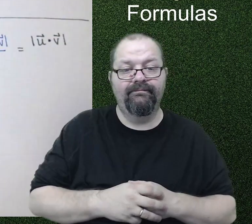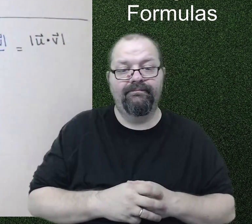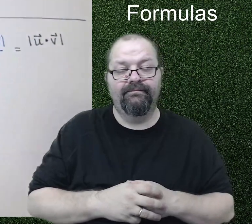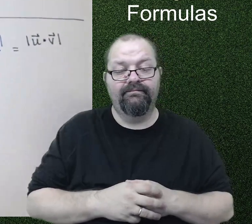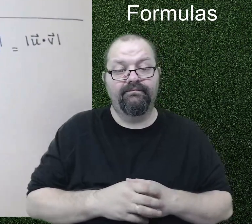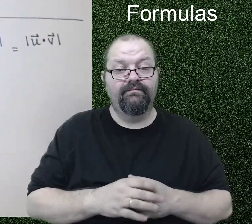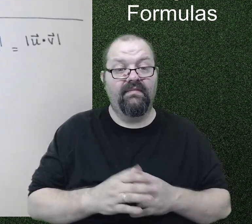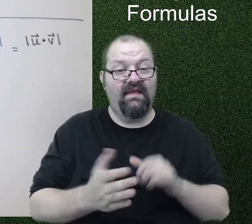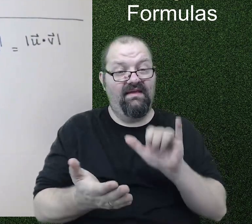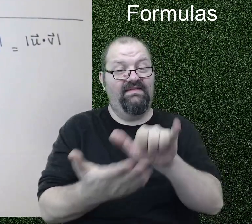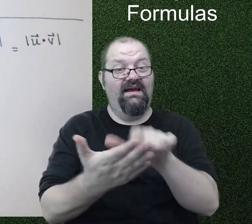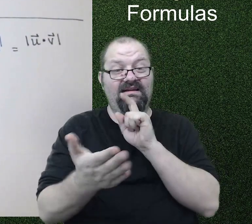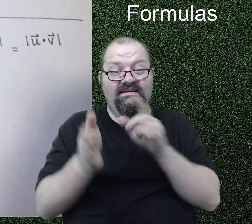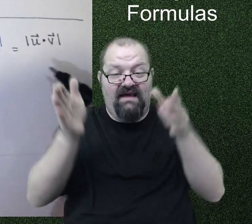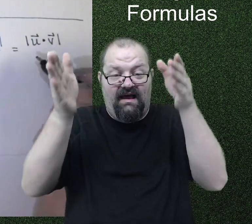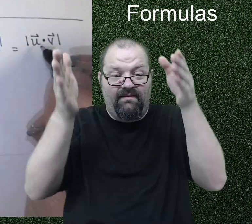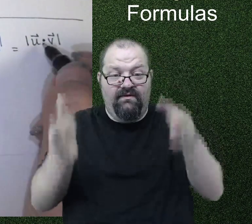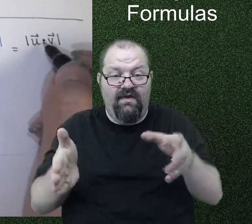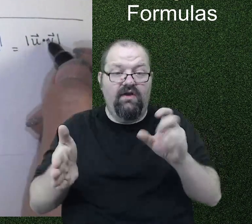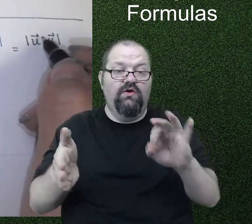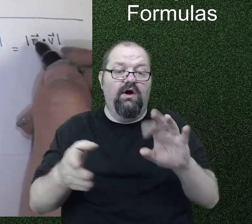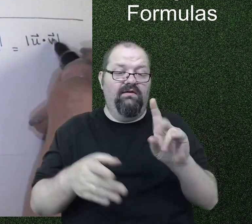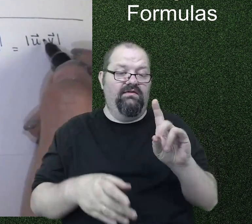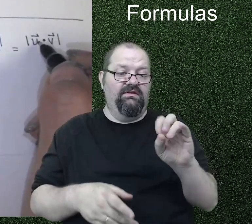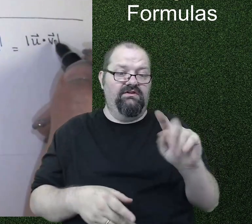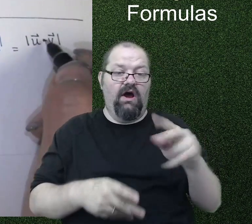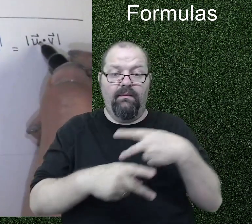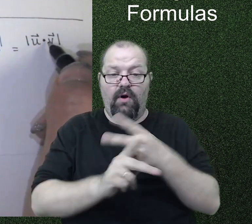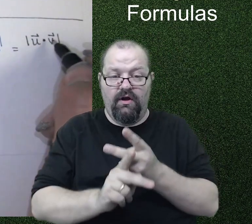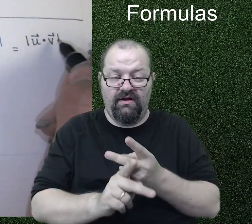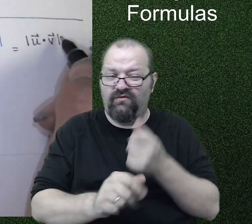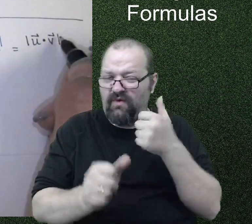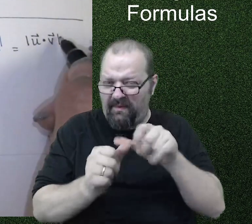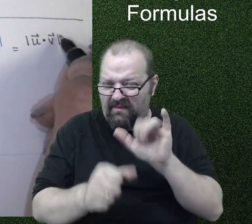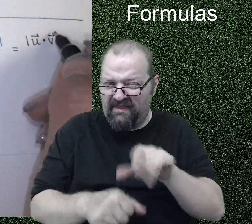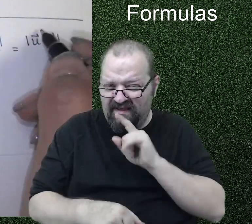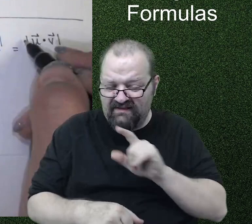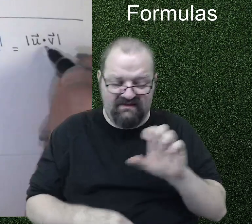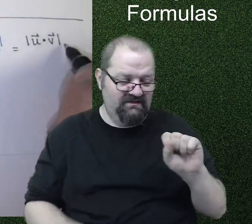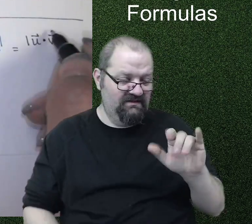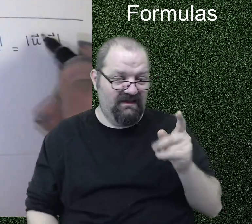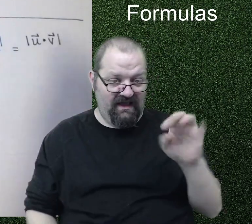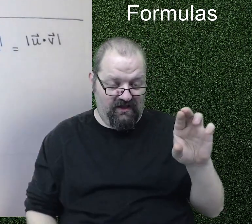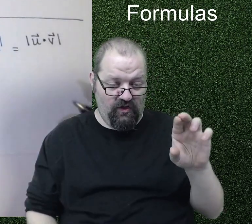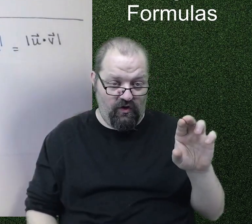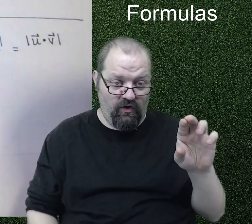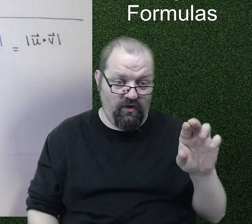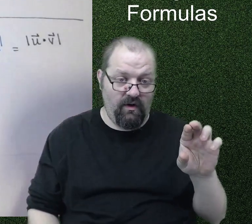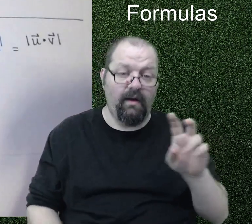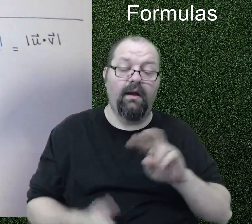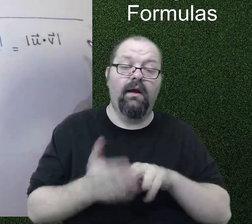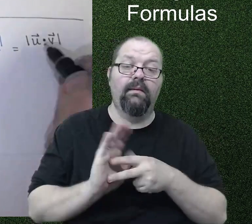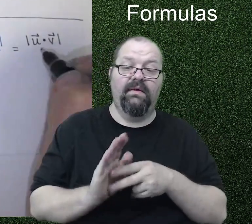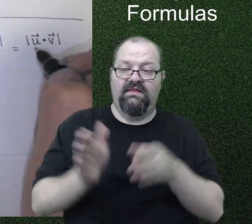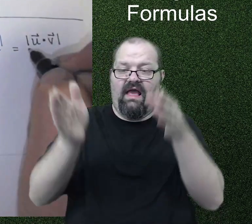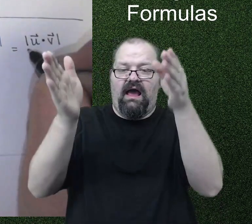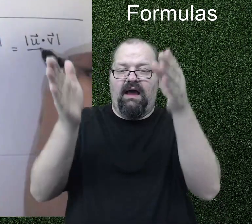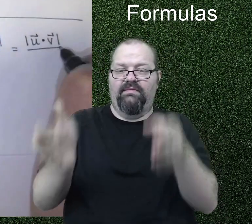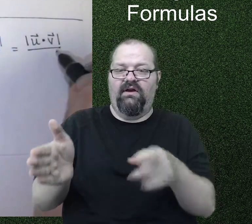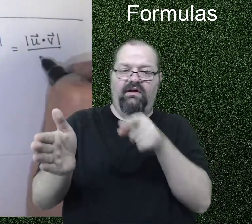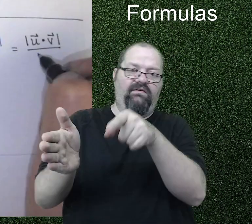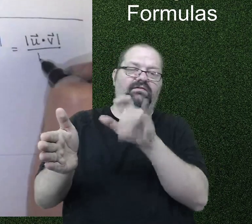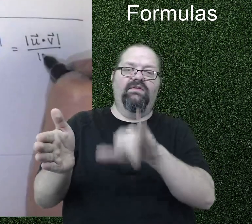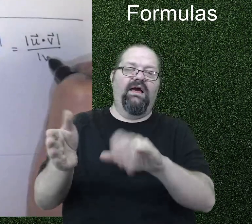That is the absolute value of the dot product. Remember, the dot product is a scalar. We're just taking the absolute value of that